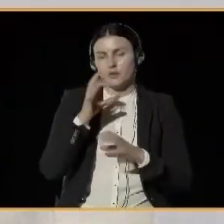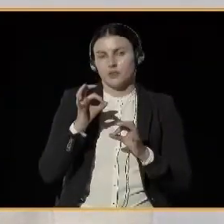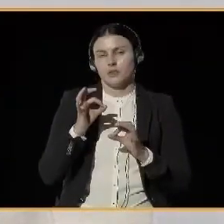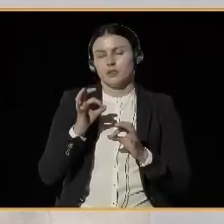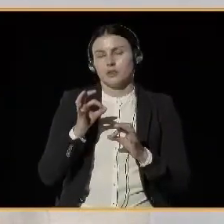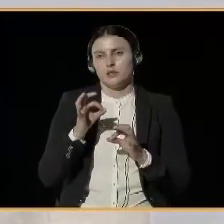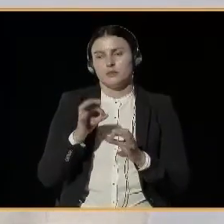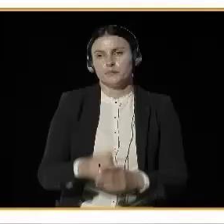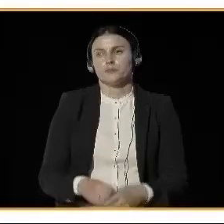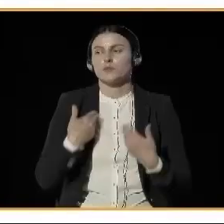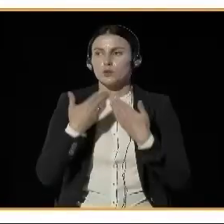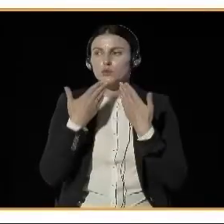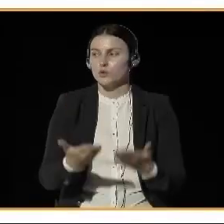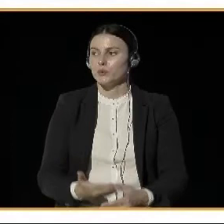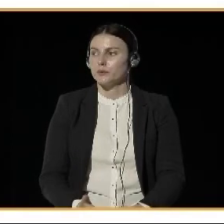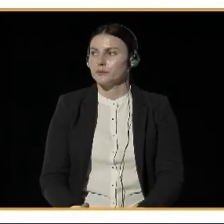Thank you.